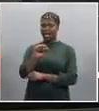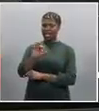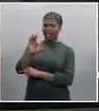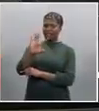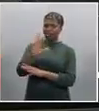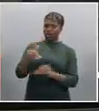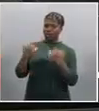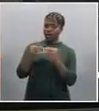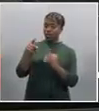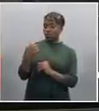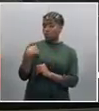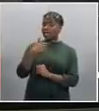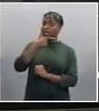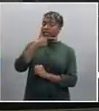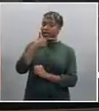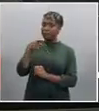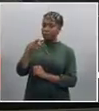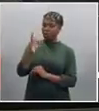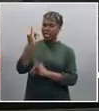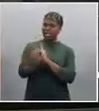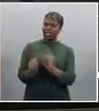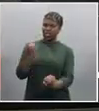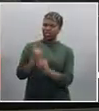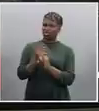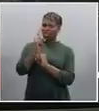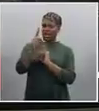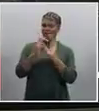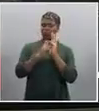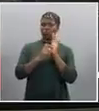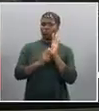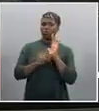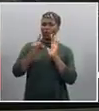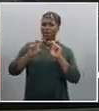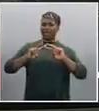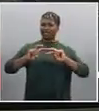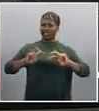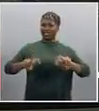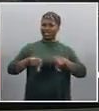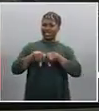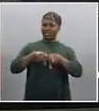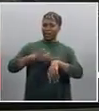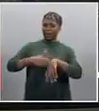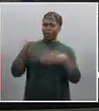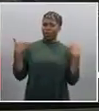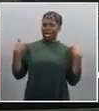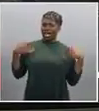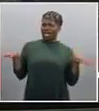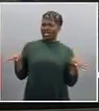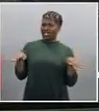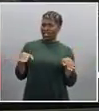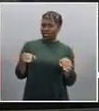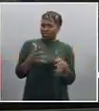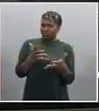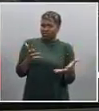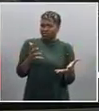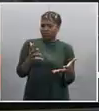been there since December as part of this international tribunal of 40 international people. It's an independent body set up really